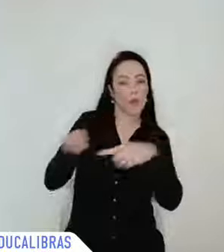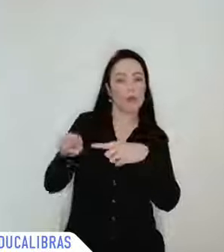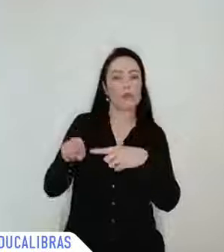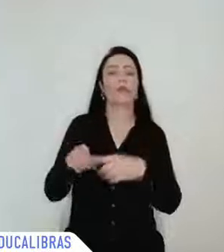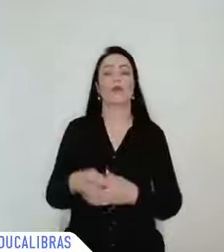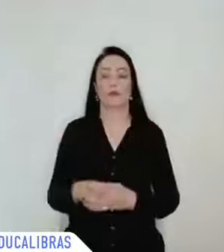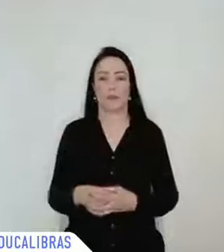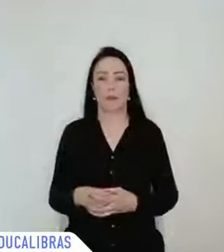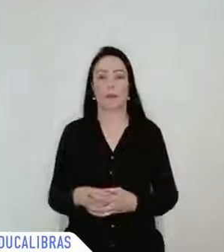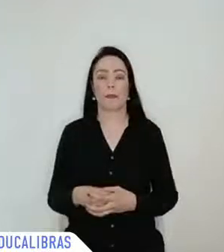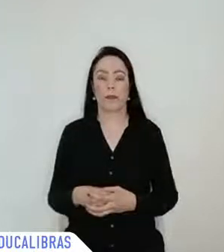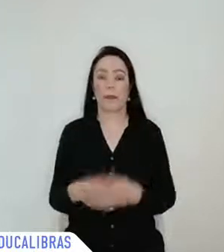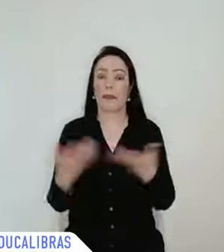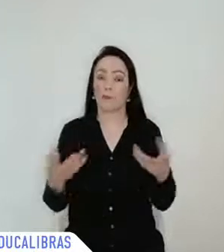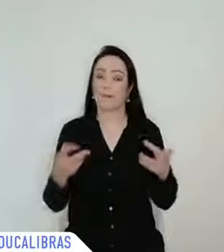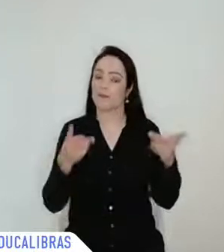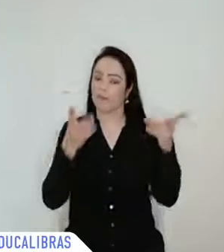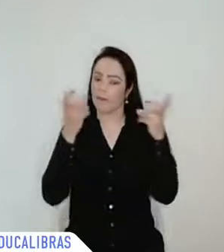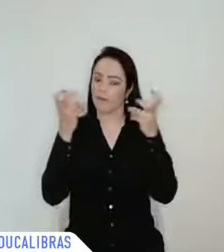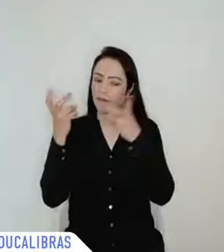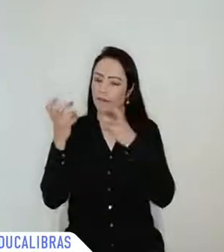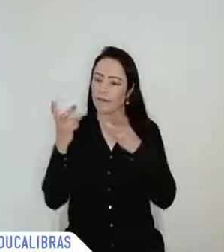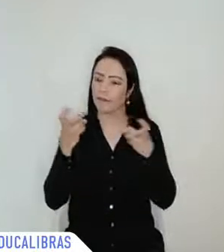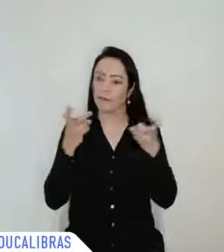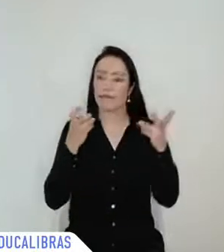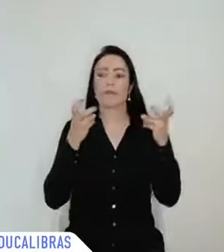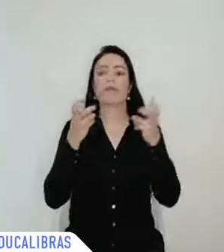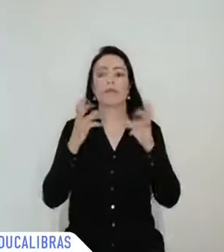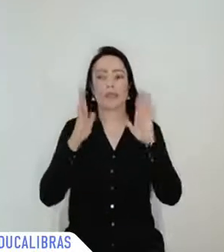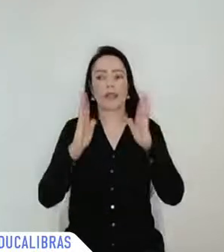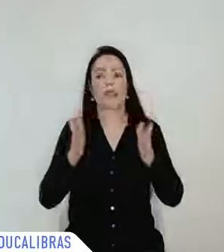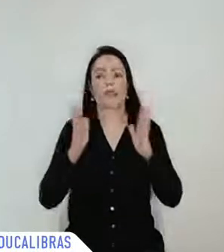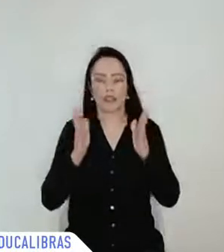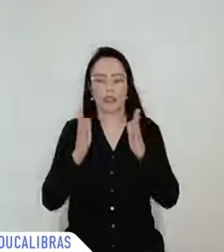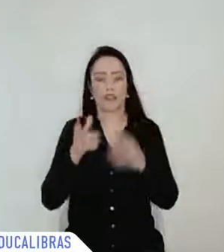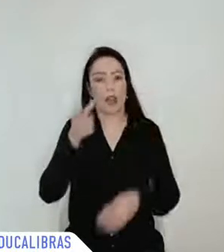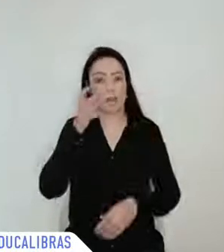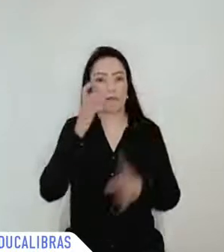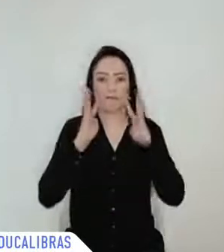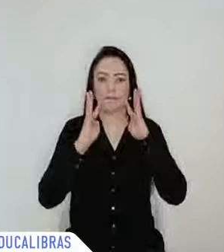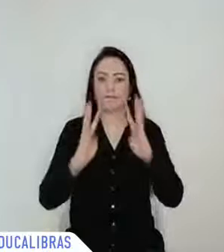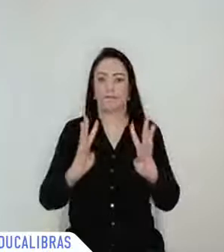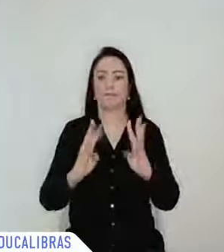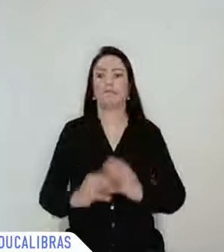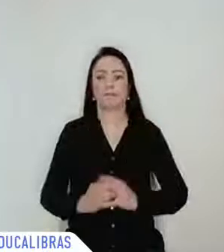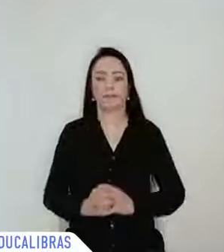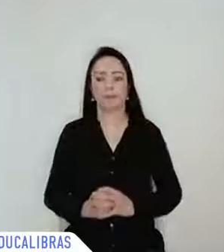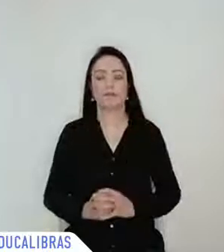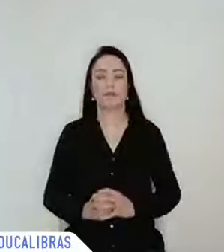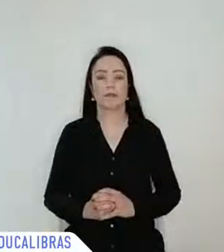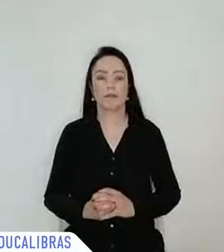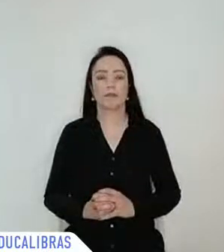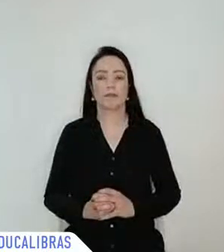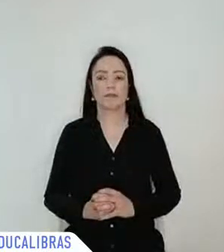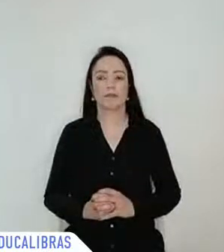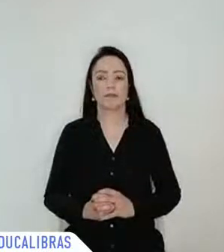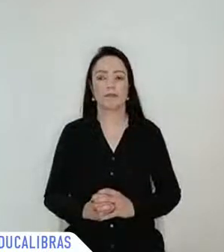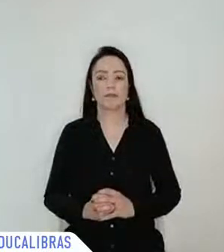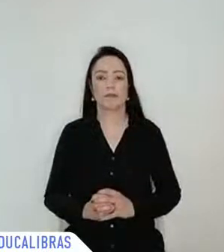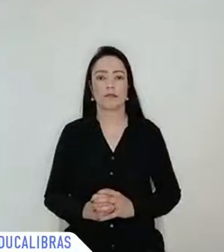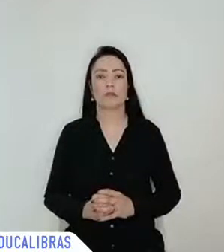go against the opposition. And this is something we have been following with a lot of attention.